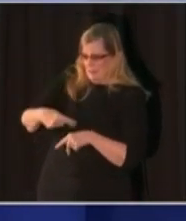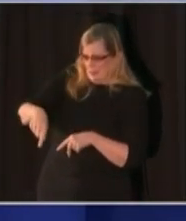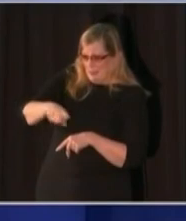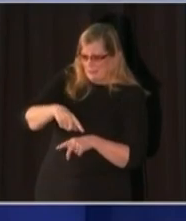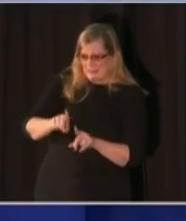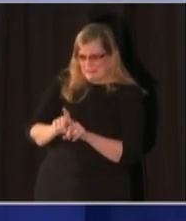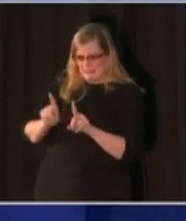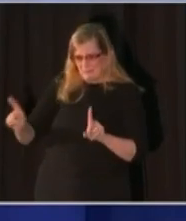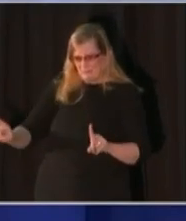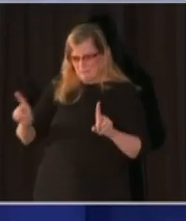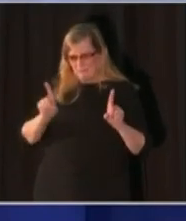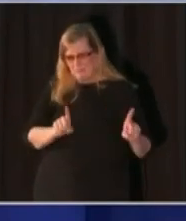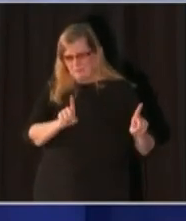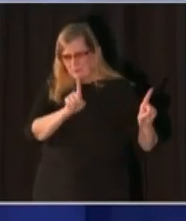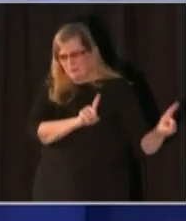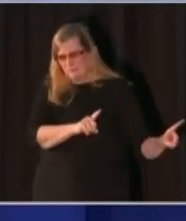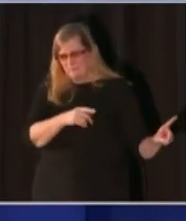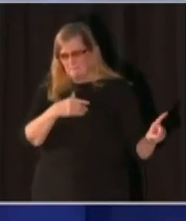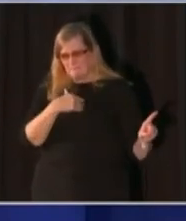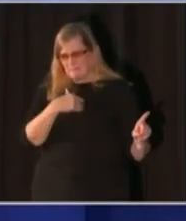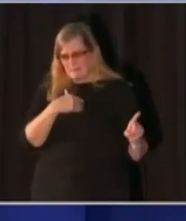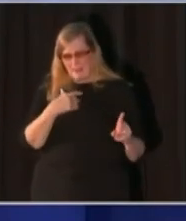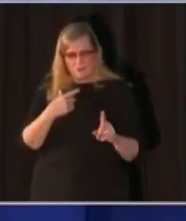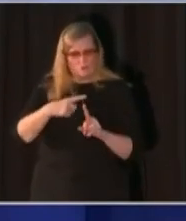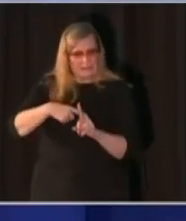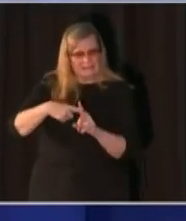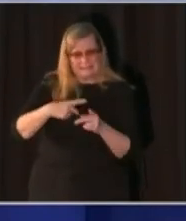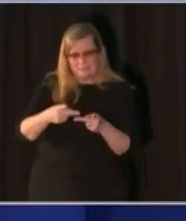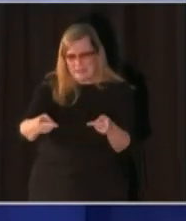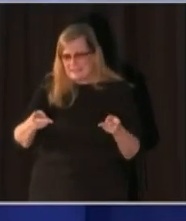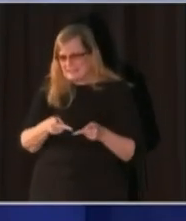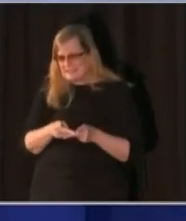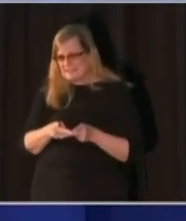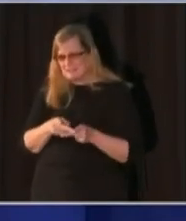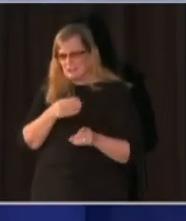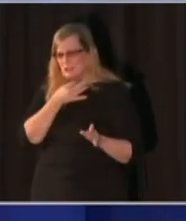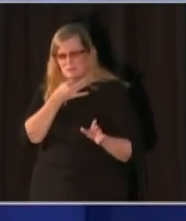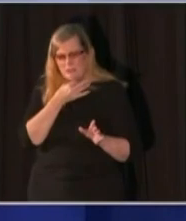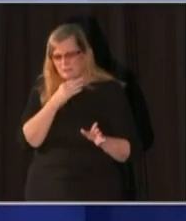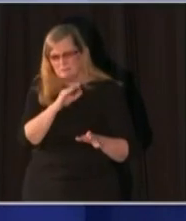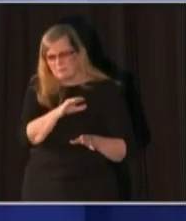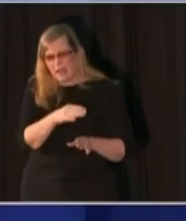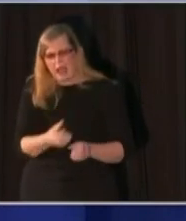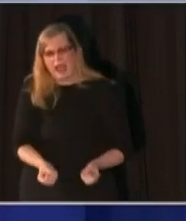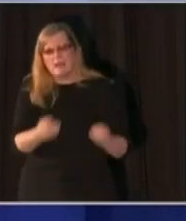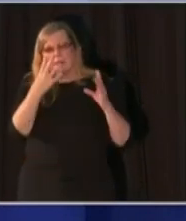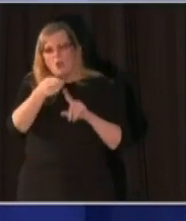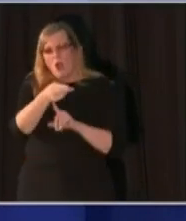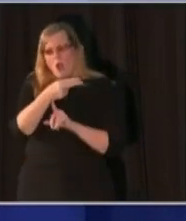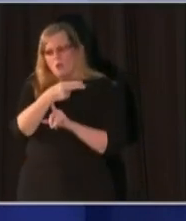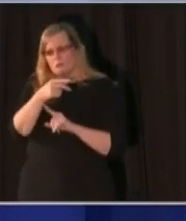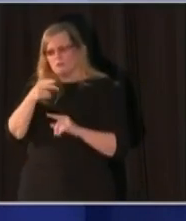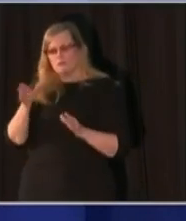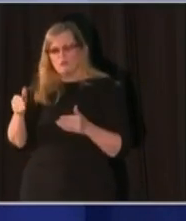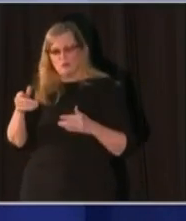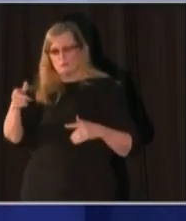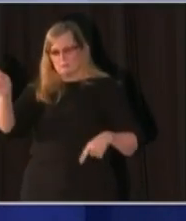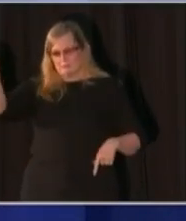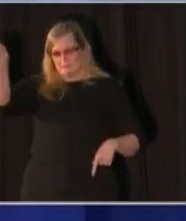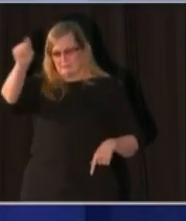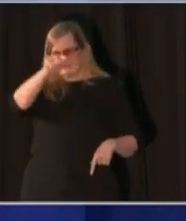how many hotel rooms the city is renting for purposes of quarantine?